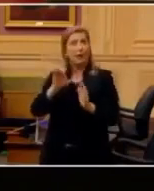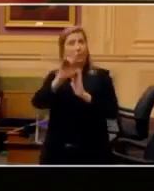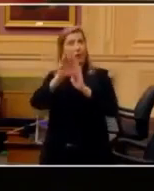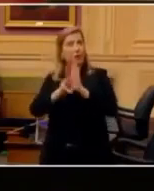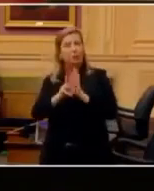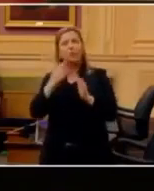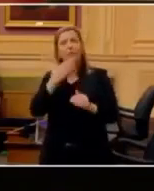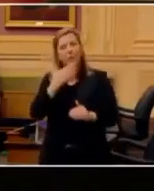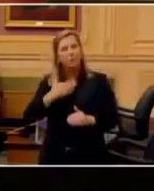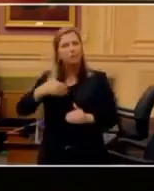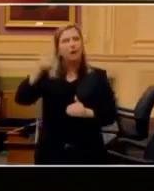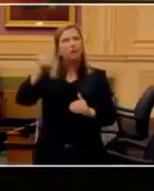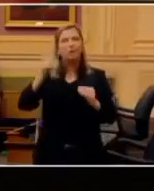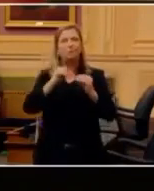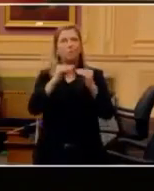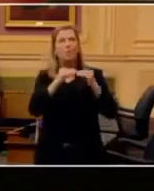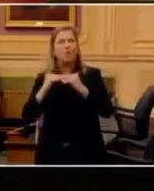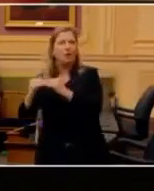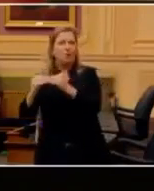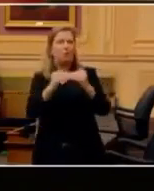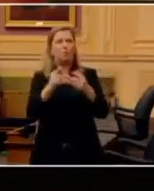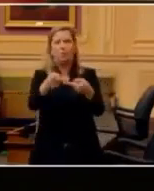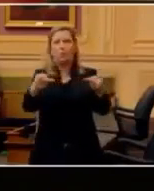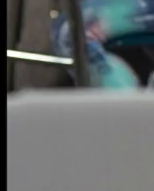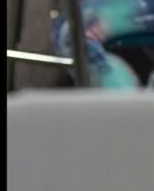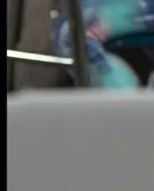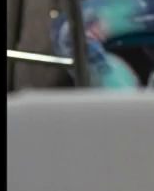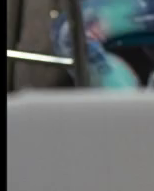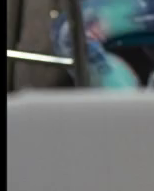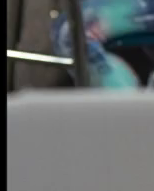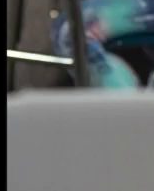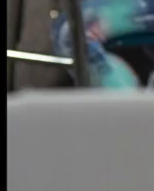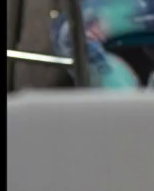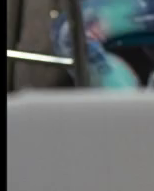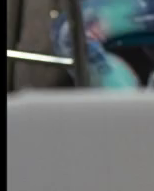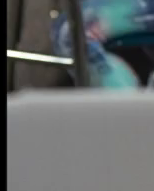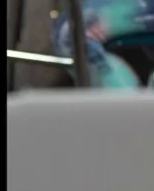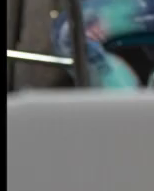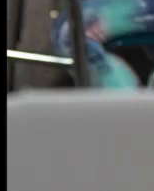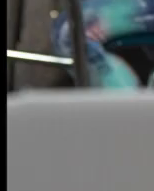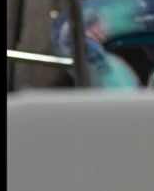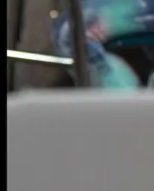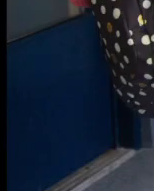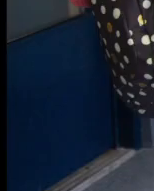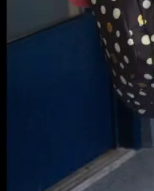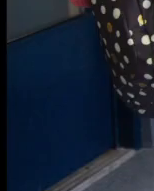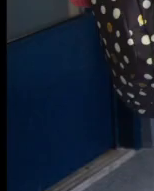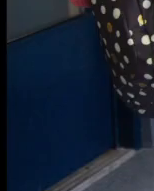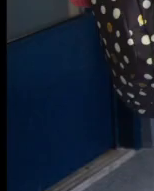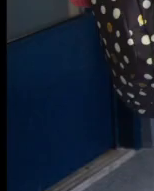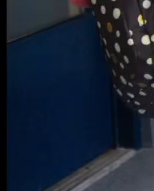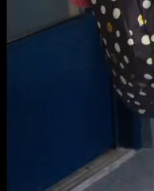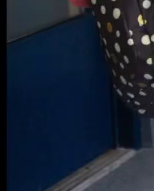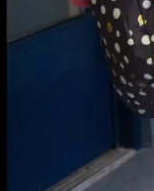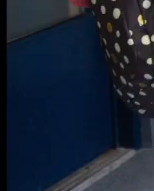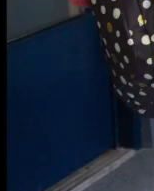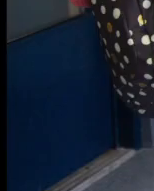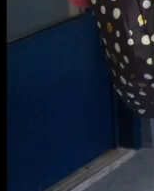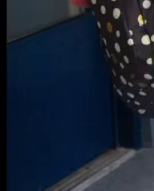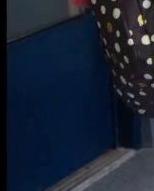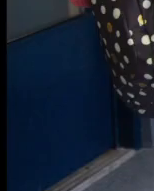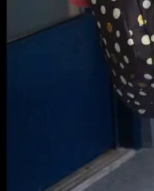better, more equitable place for everyone. It gives everyone access to opportunity to build the life